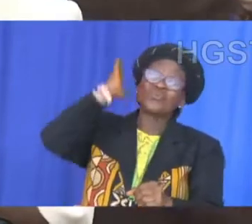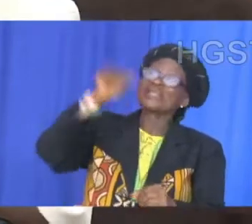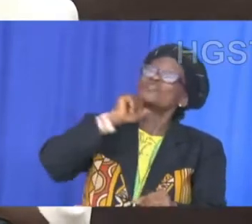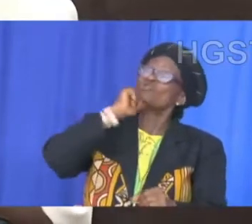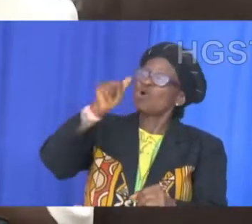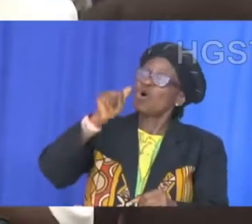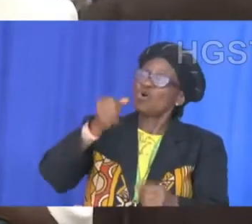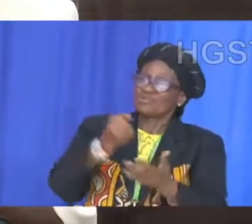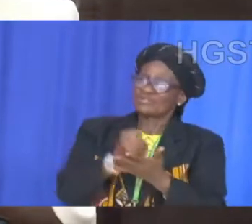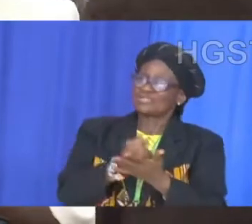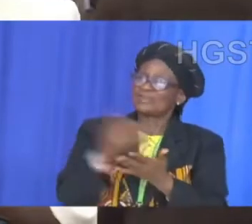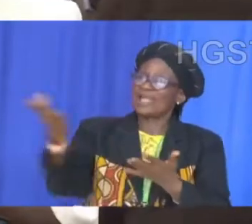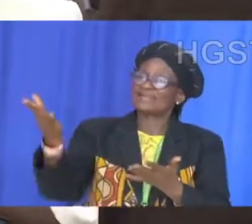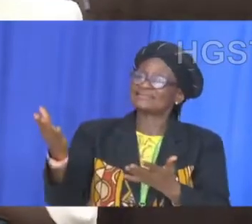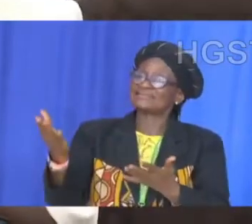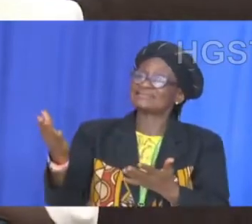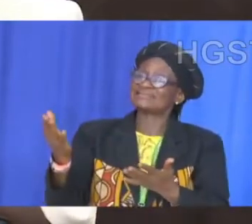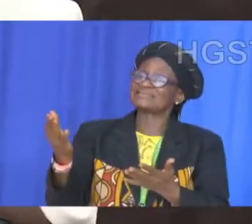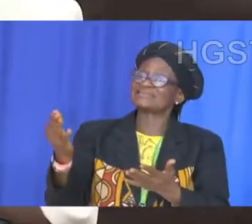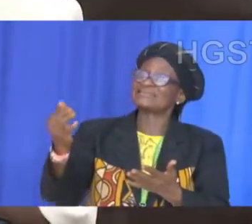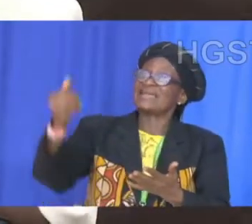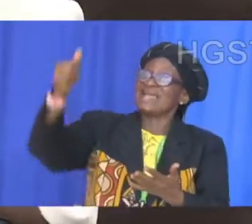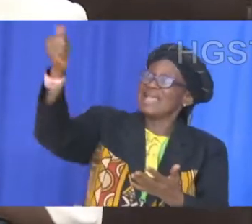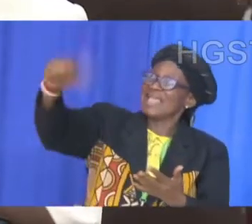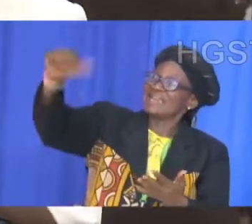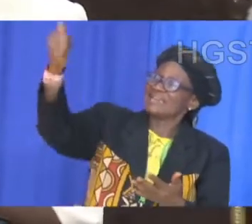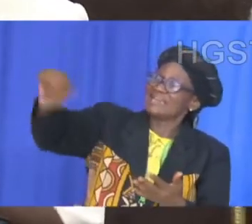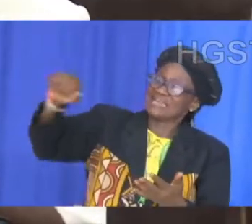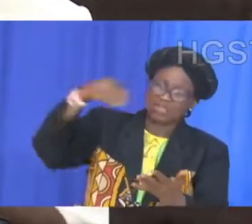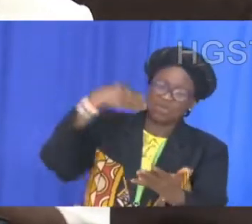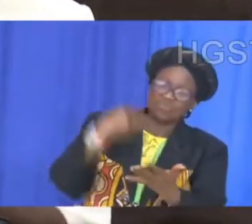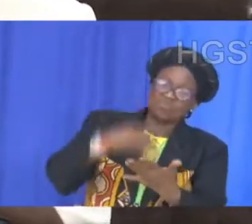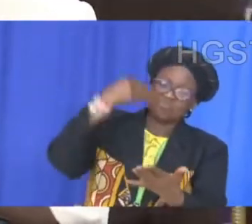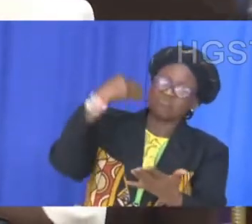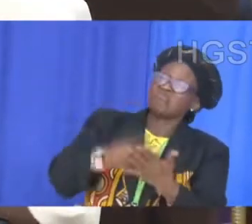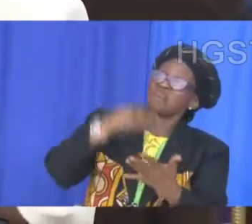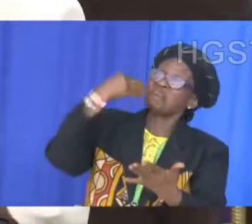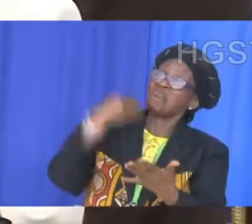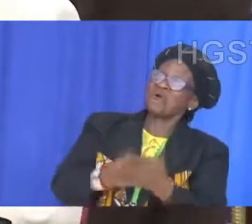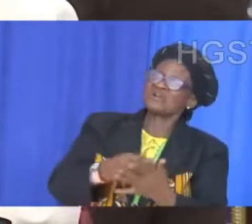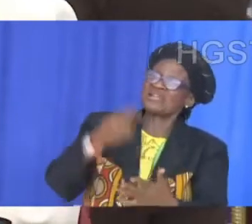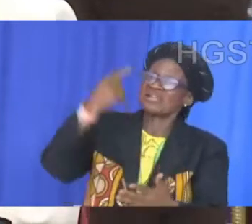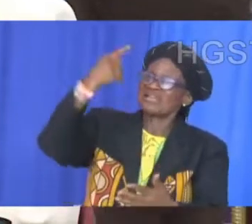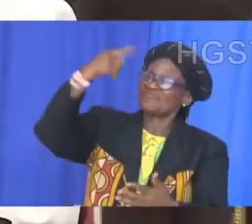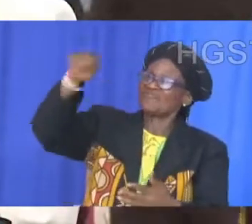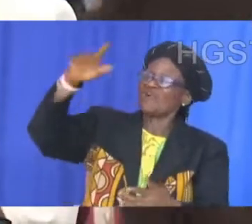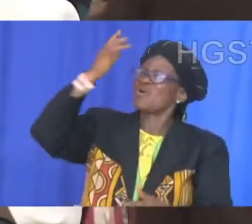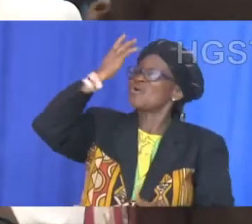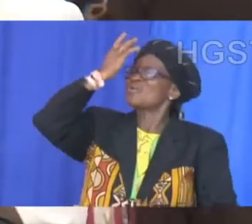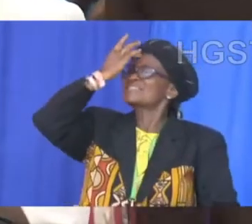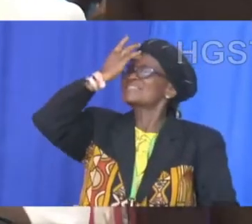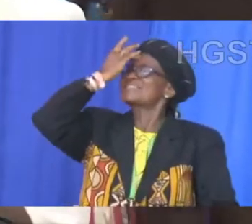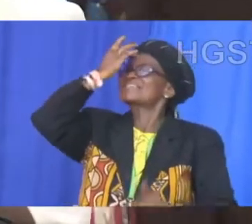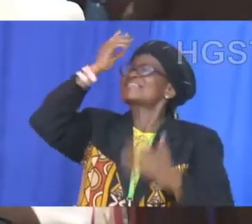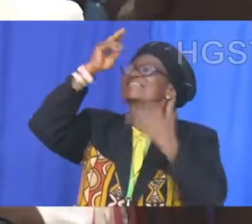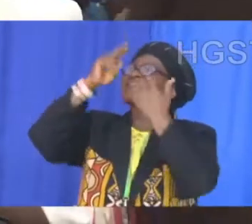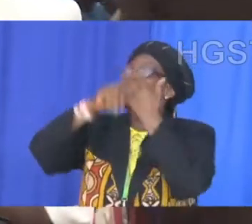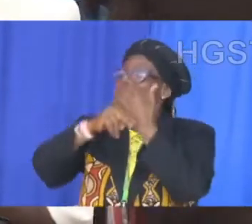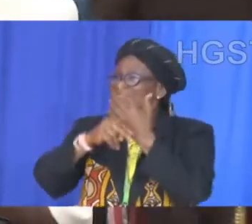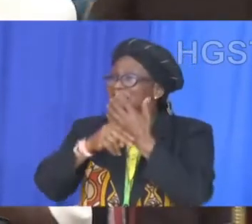I won't spend kobo for the devil at all. So very quickly, take your offering, the first offering of the